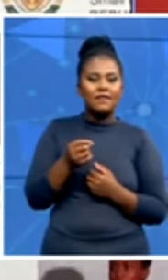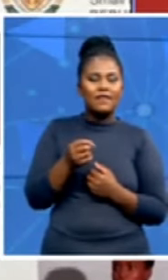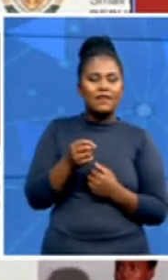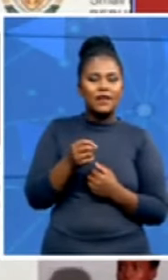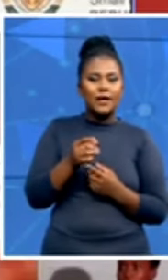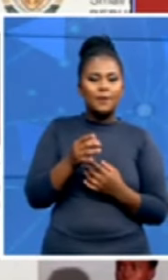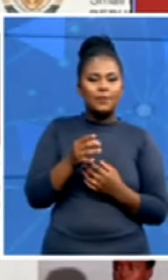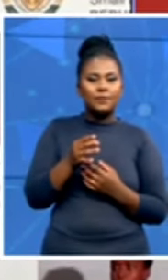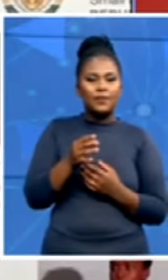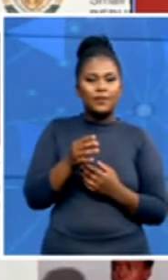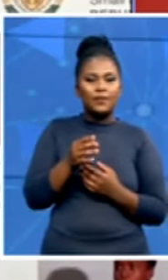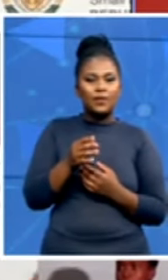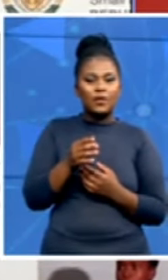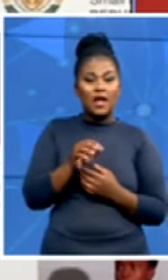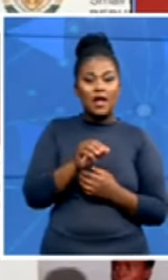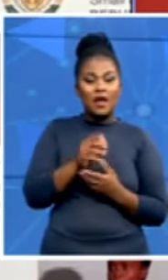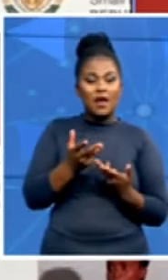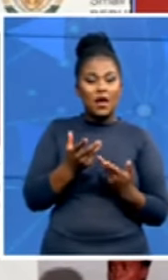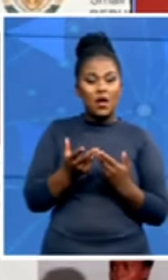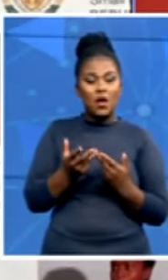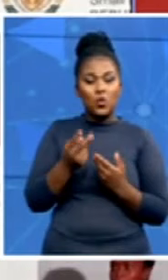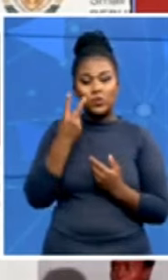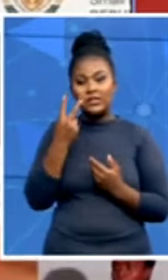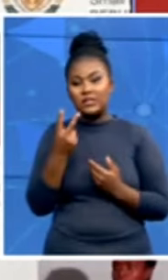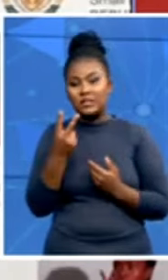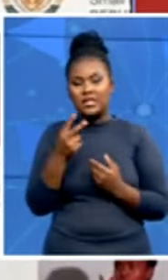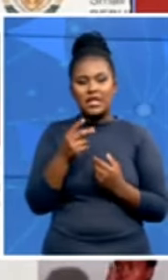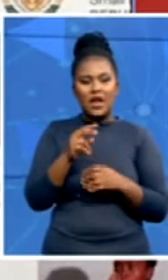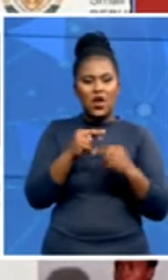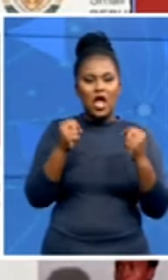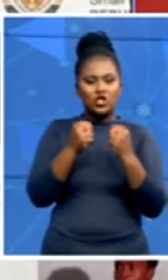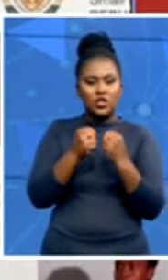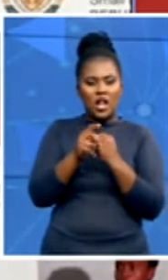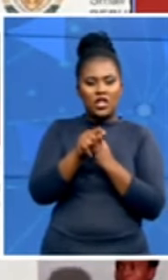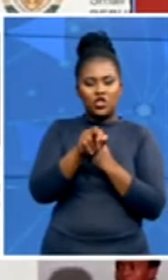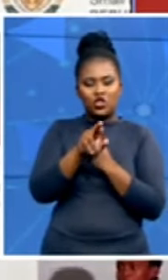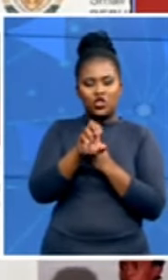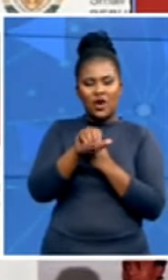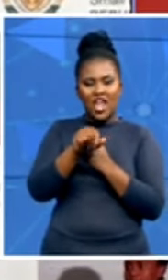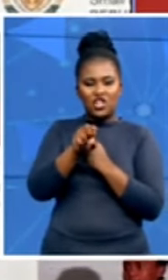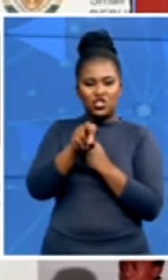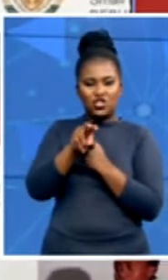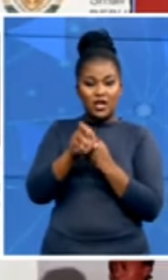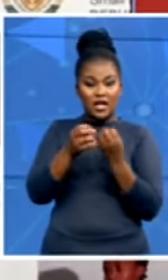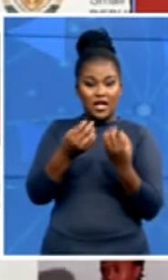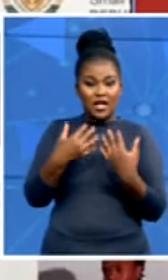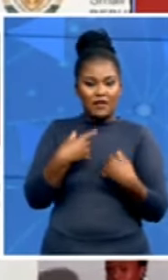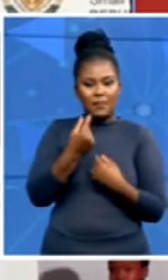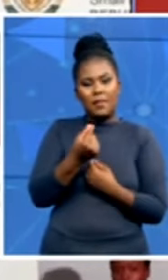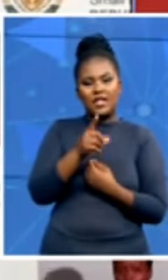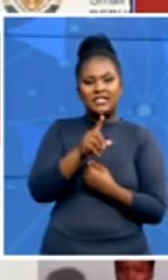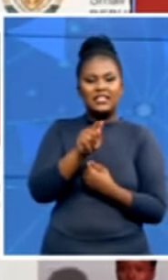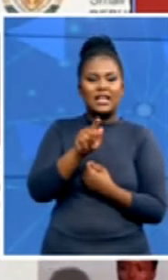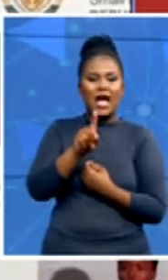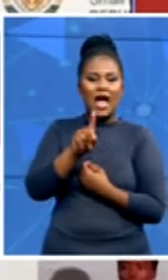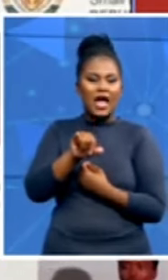incidents that we foresee, National Treasury then allocates 2 billion rands to GTIC, and then we take from our coffers 300